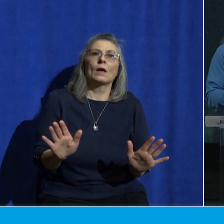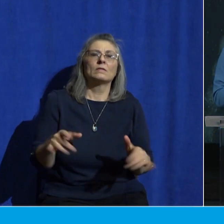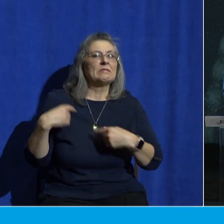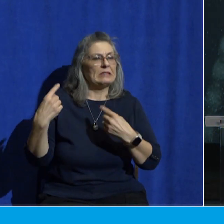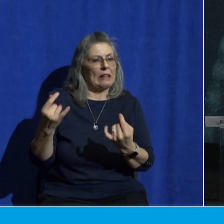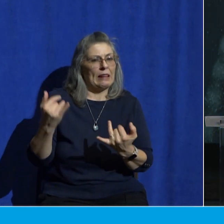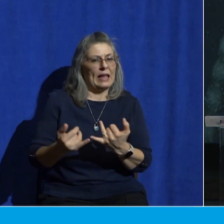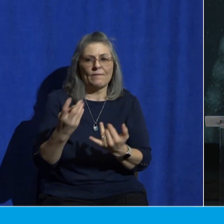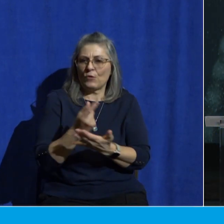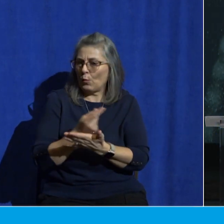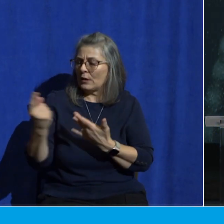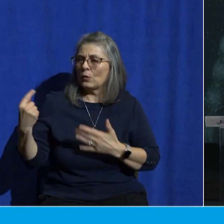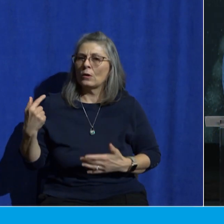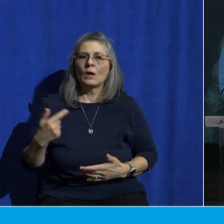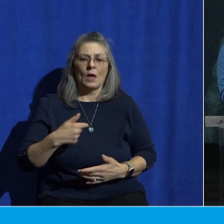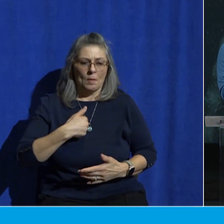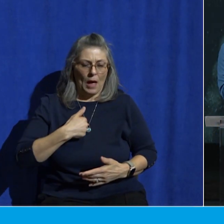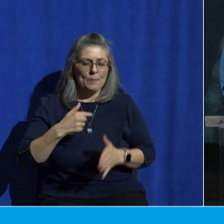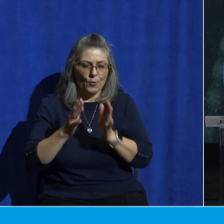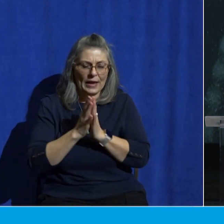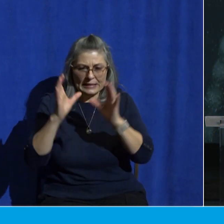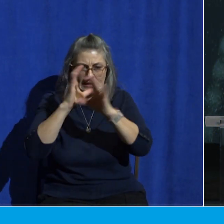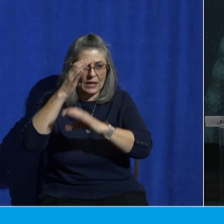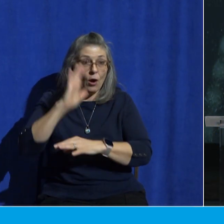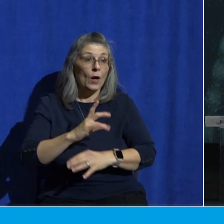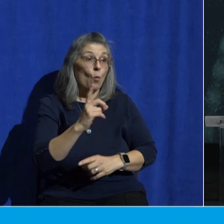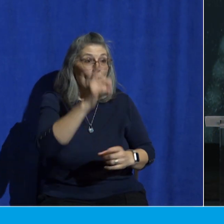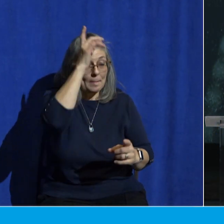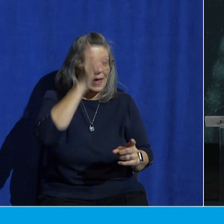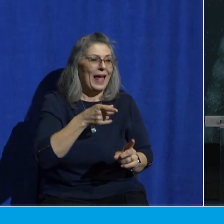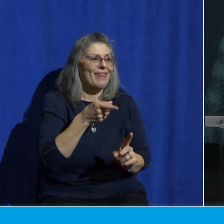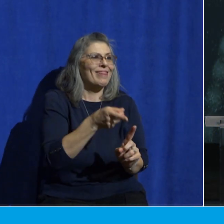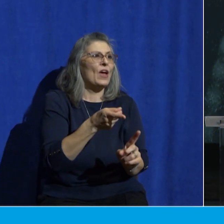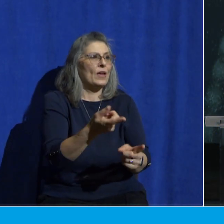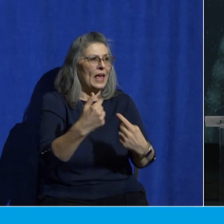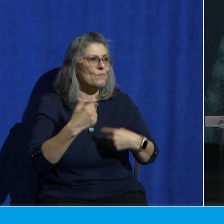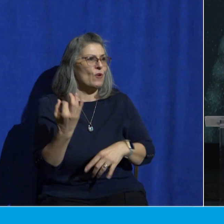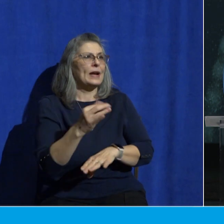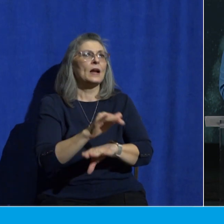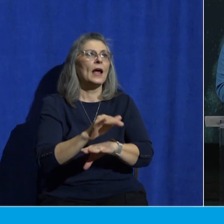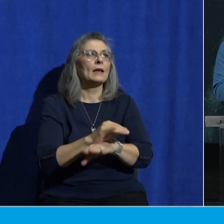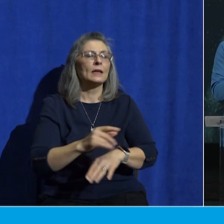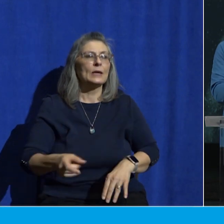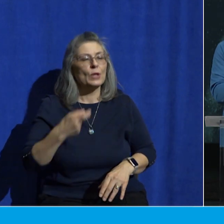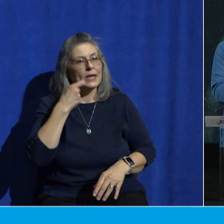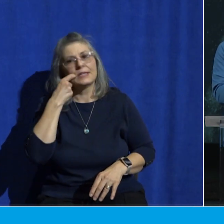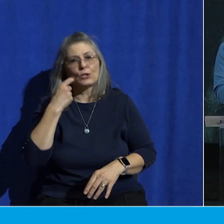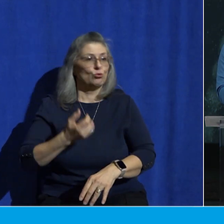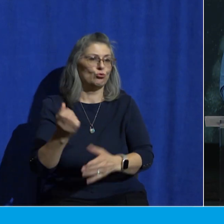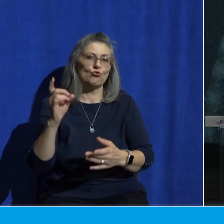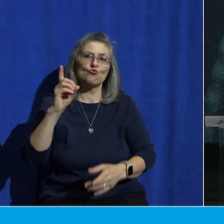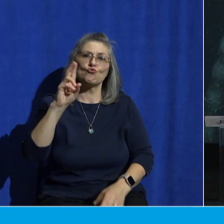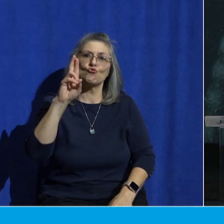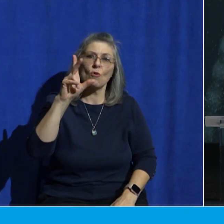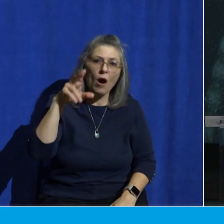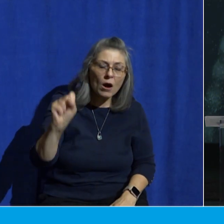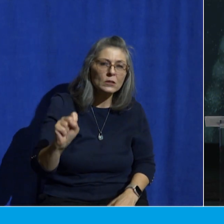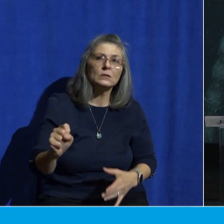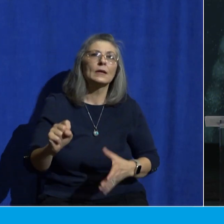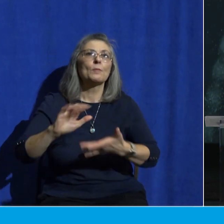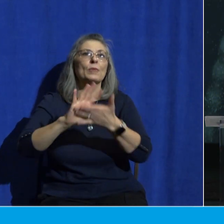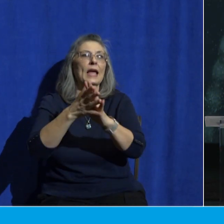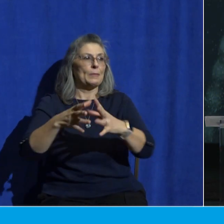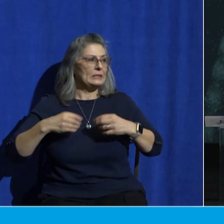praying, seeking God. One man who's addicted to drugs, who came to faith in Jesus. Another woman who has spent all